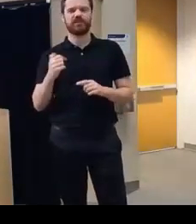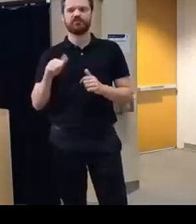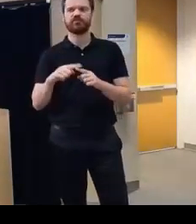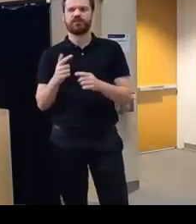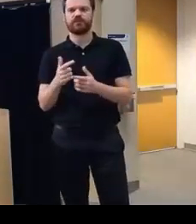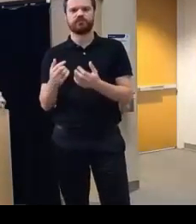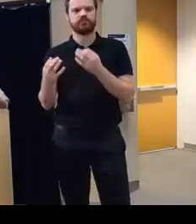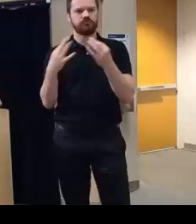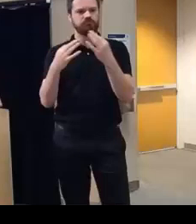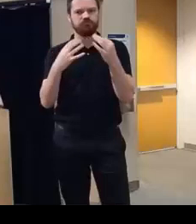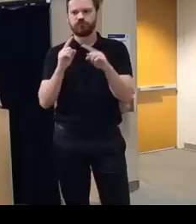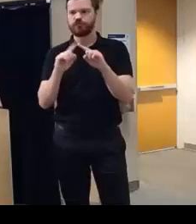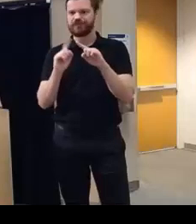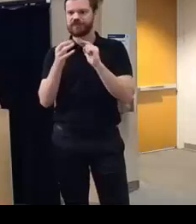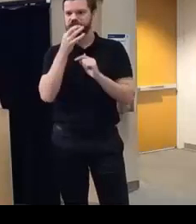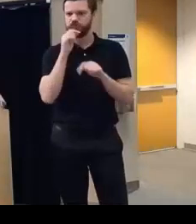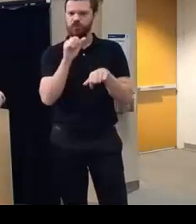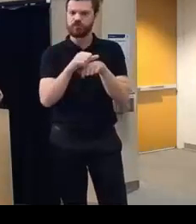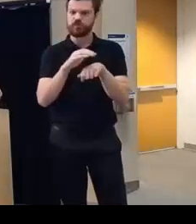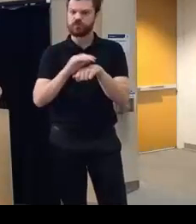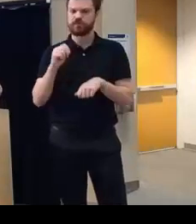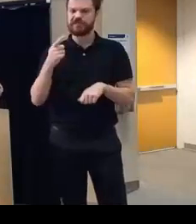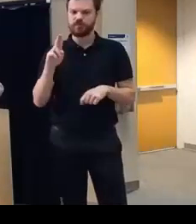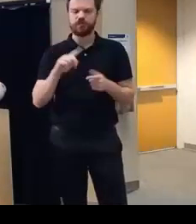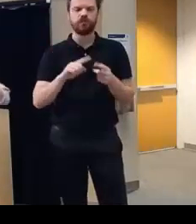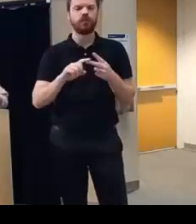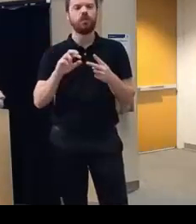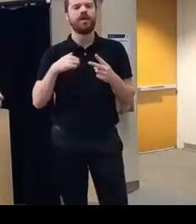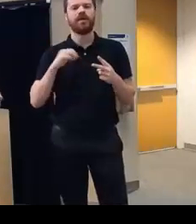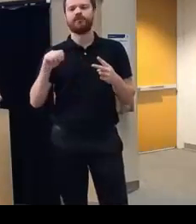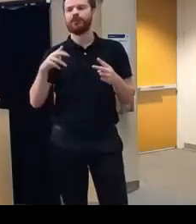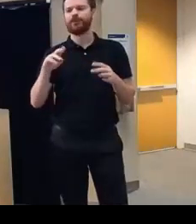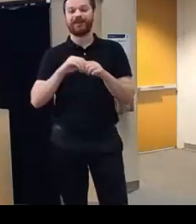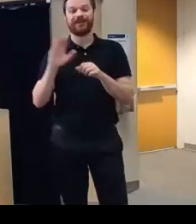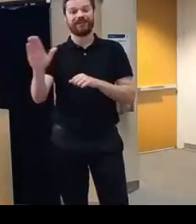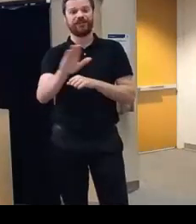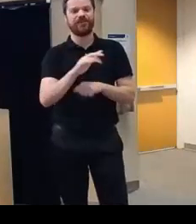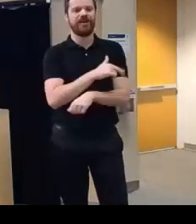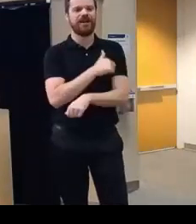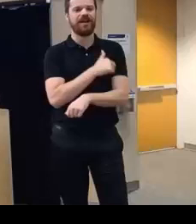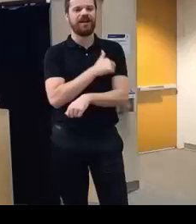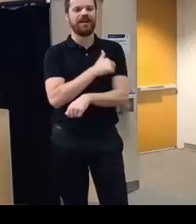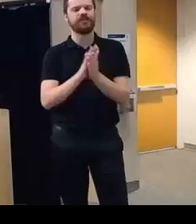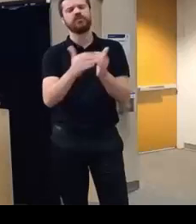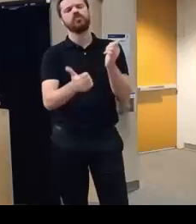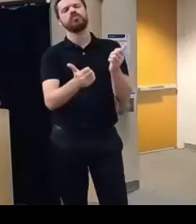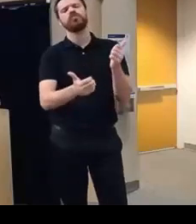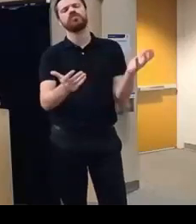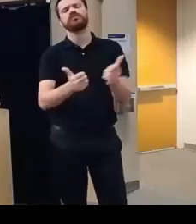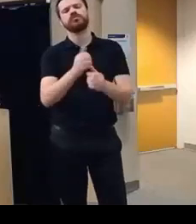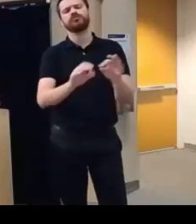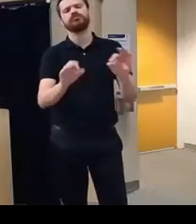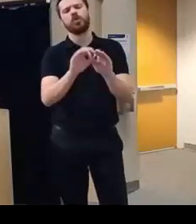input from all of the experts, people who work on med psych units or have med psych units in their hospitals, asking them what they think are the most important